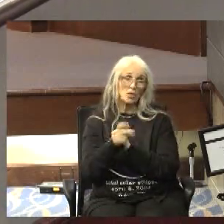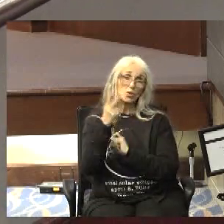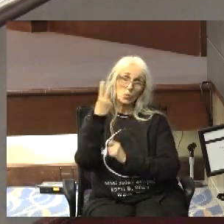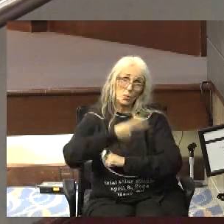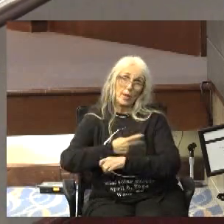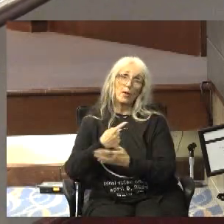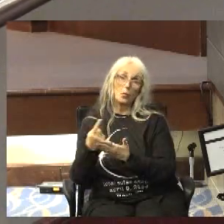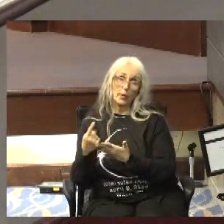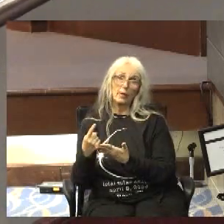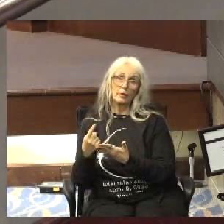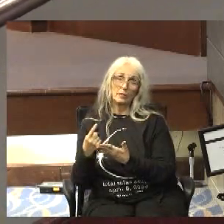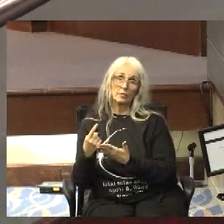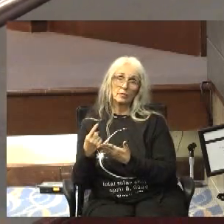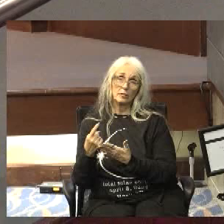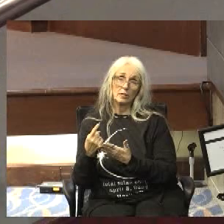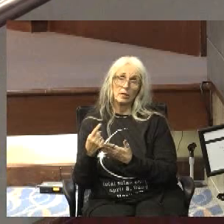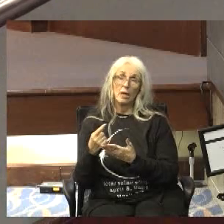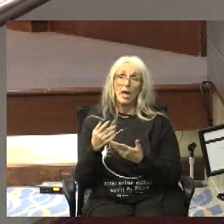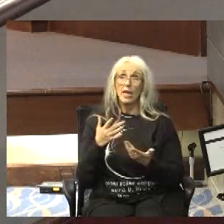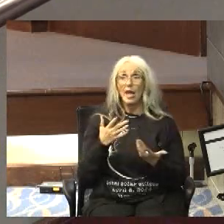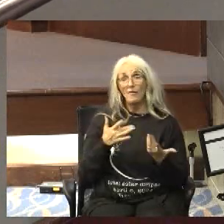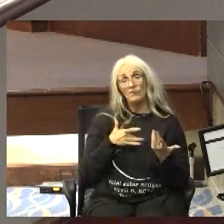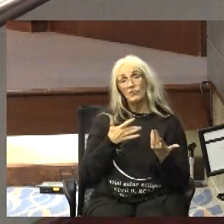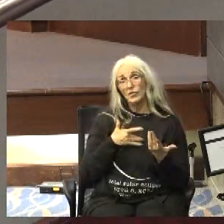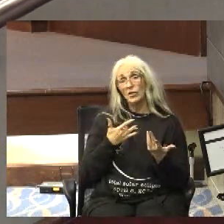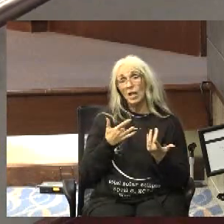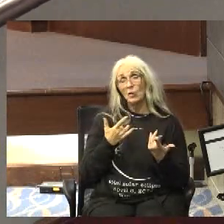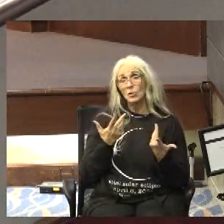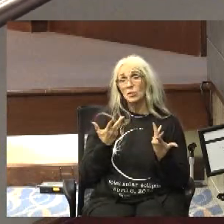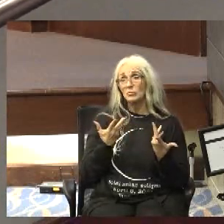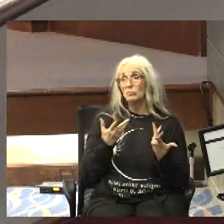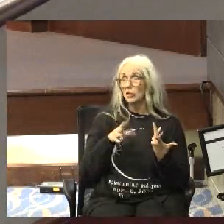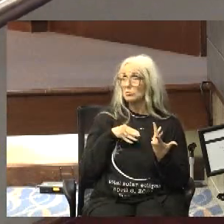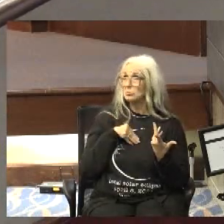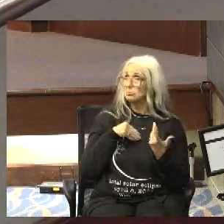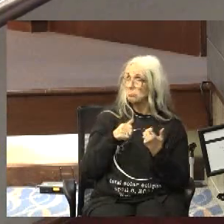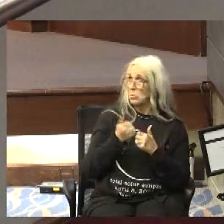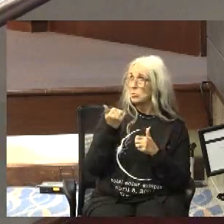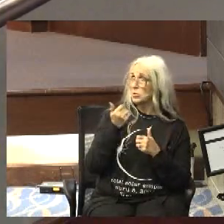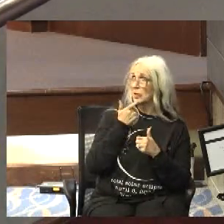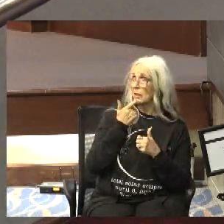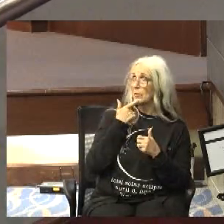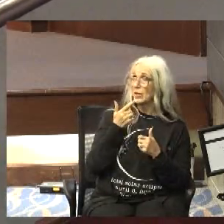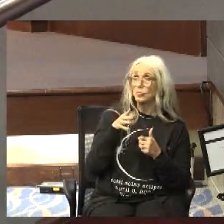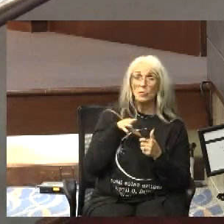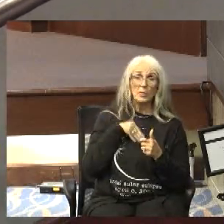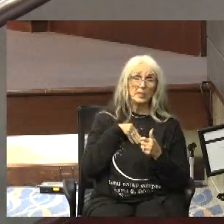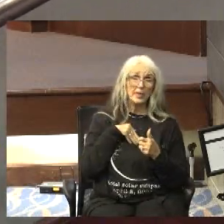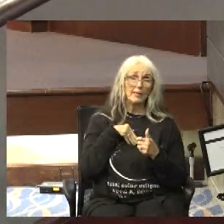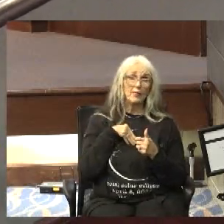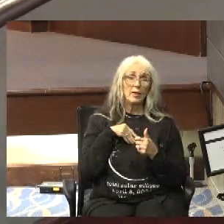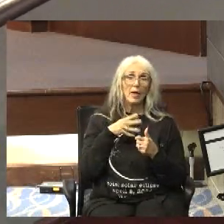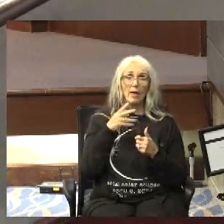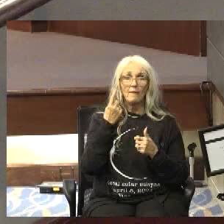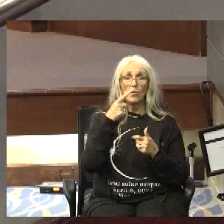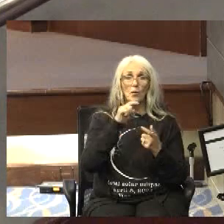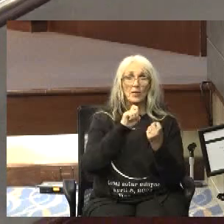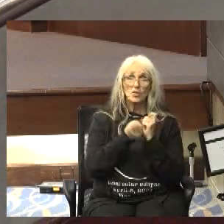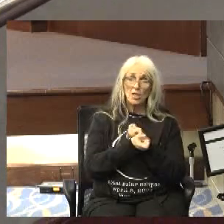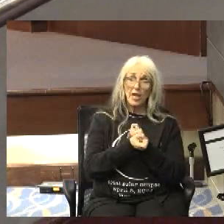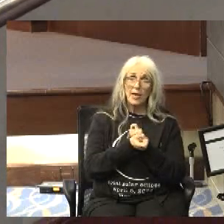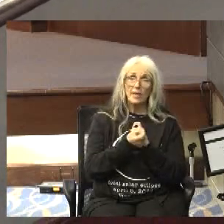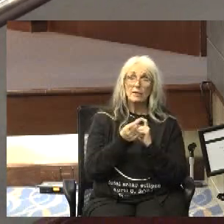that point. So I feel like that meets most of the comments that we've received, provides some transition